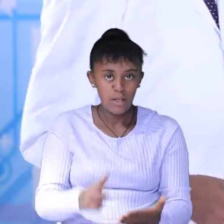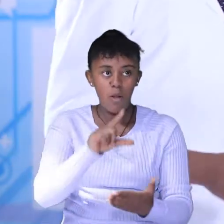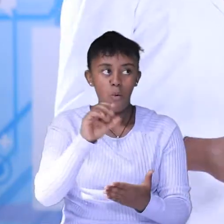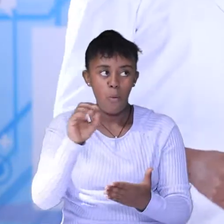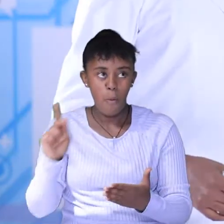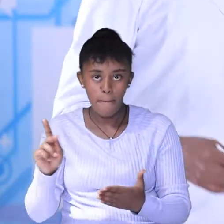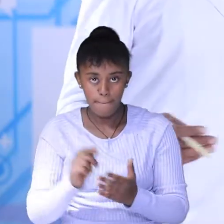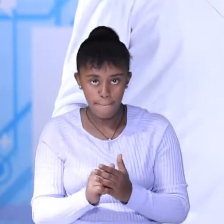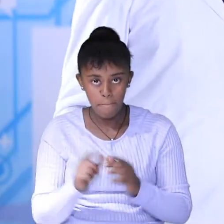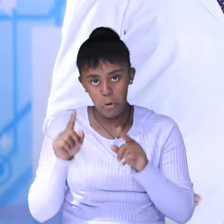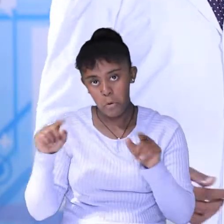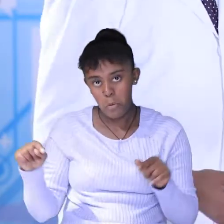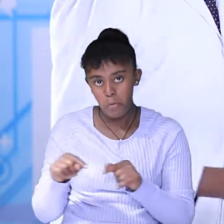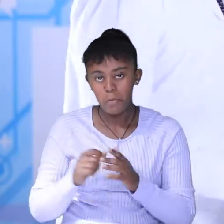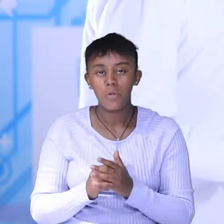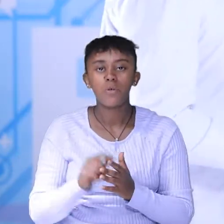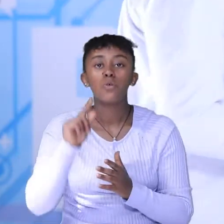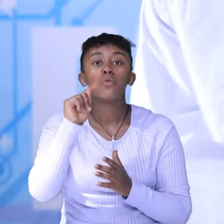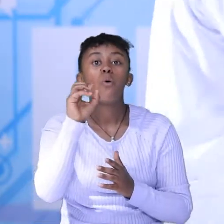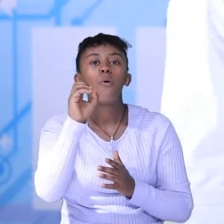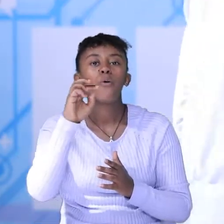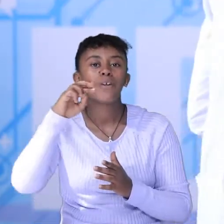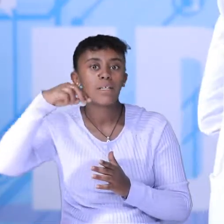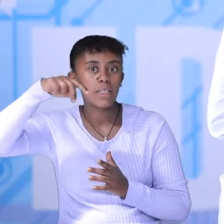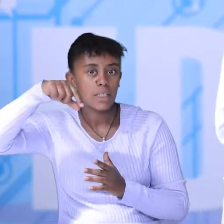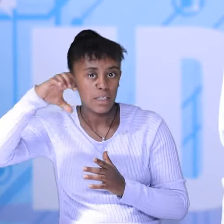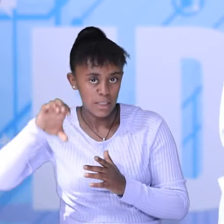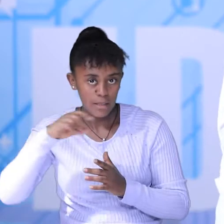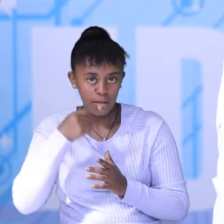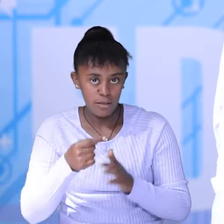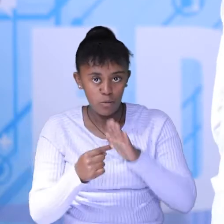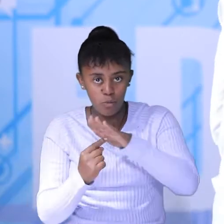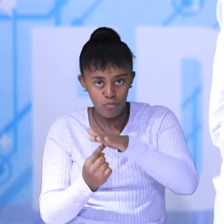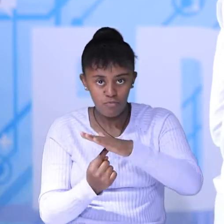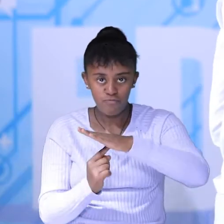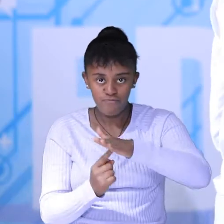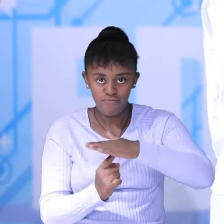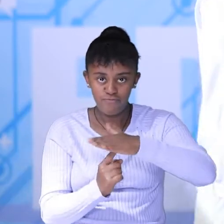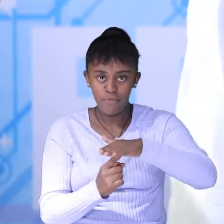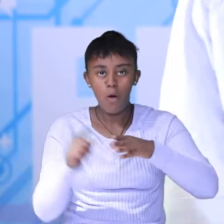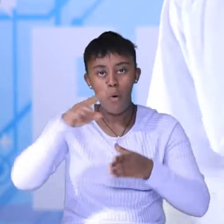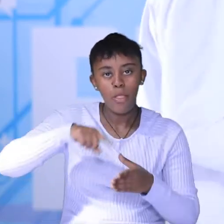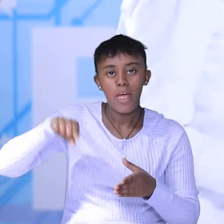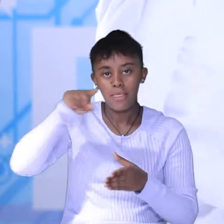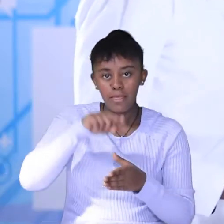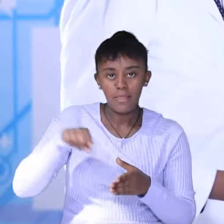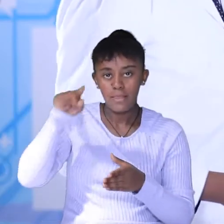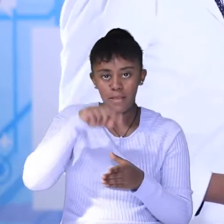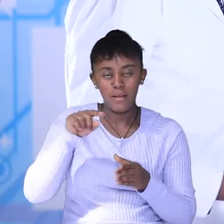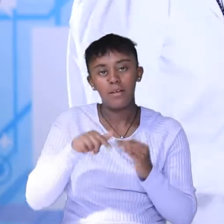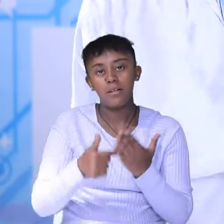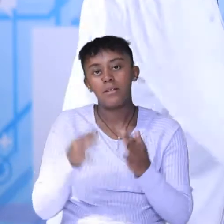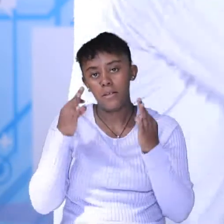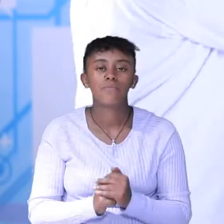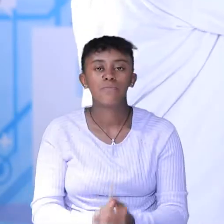it to be torque. We call it to be torque because that's the net force tends to rotate this loop, and we'll try to determine